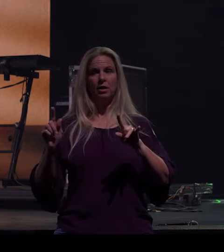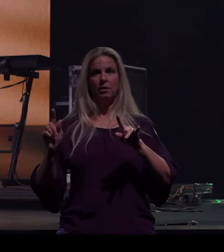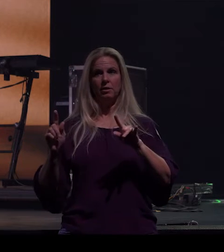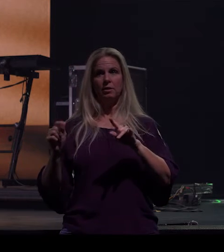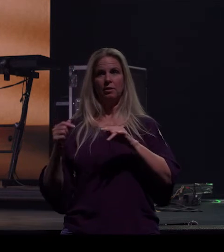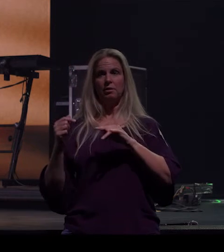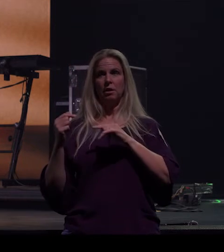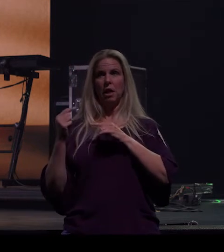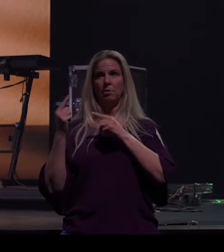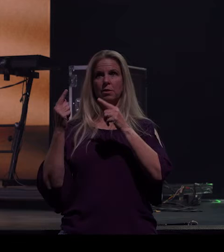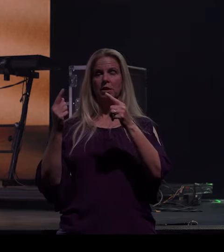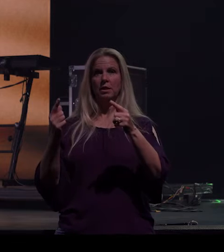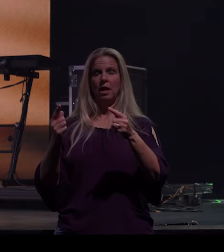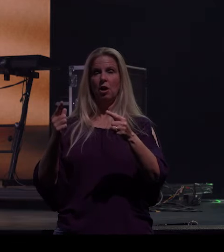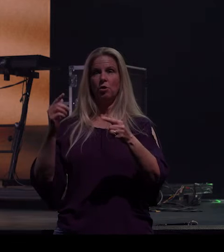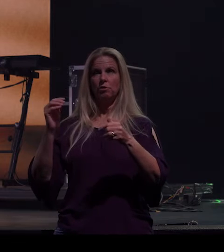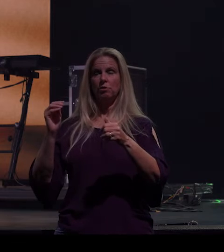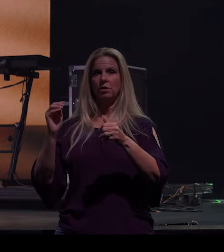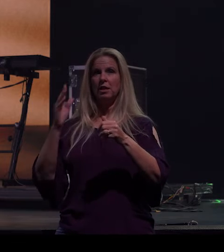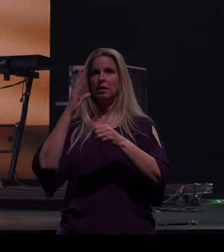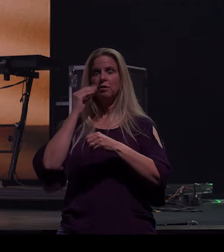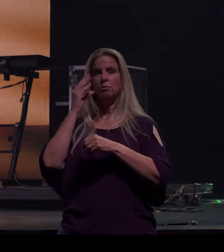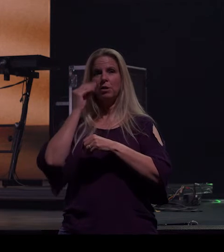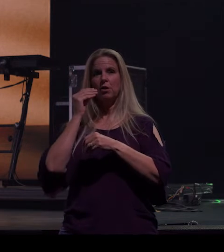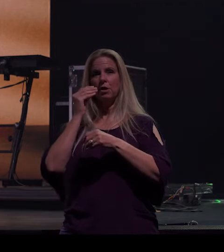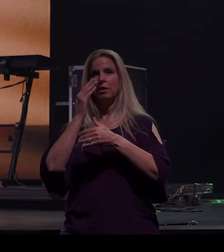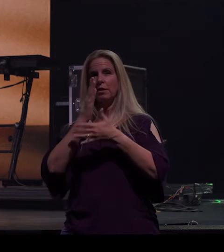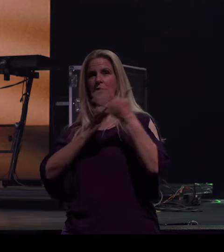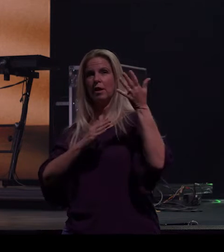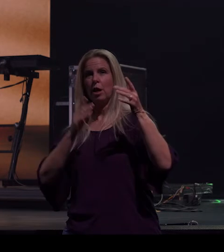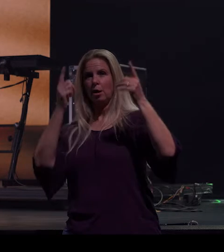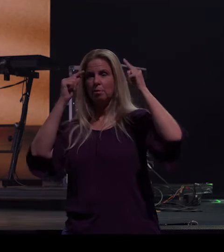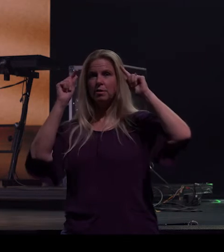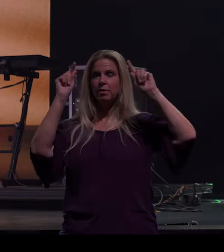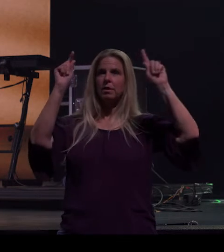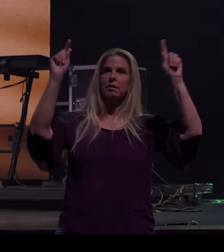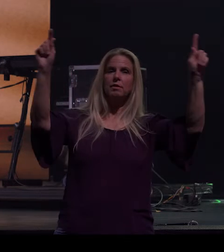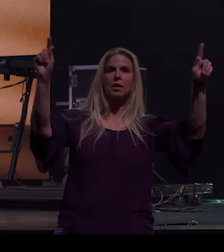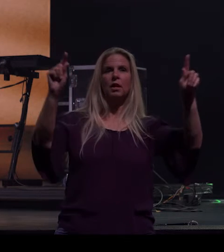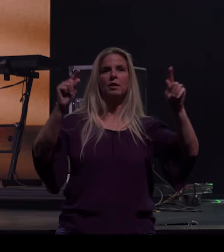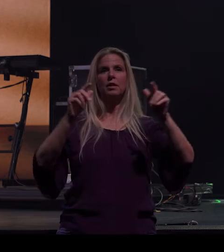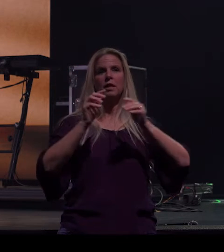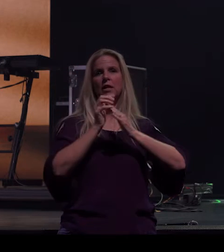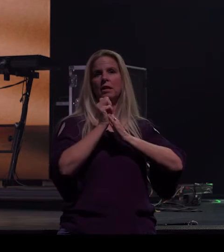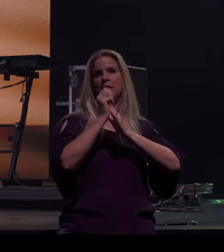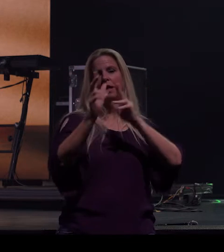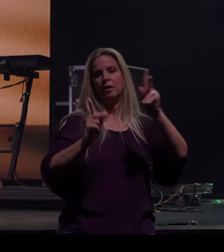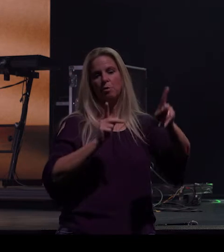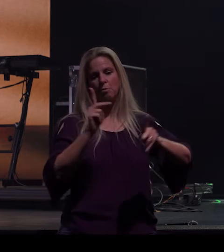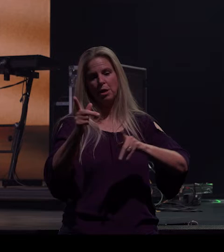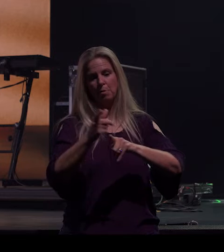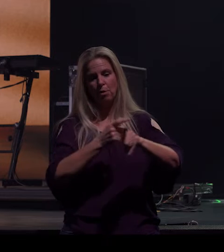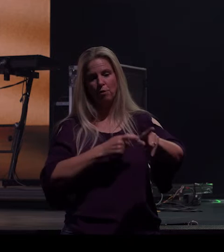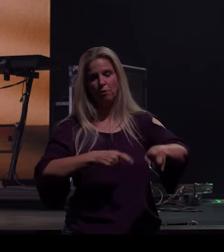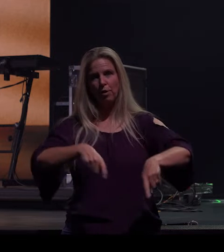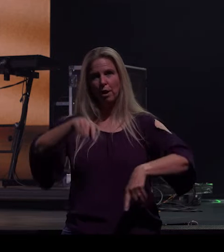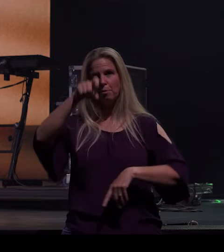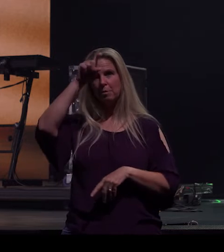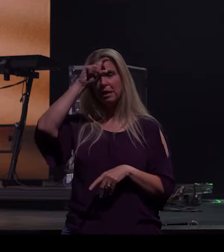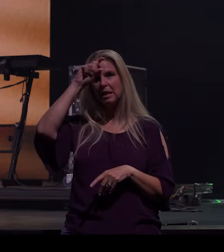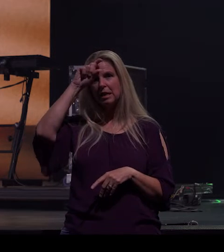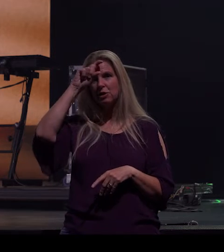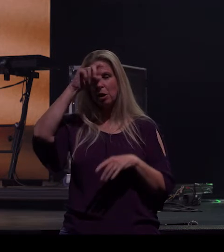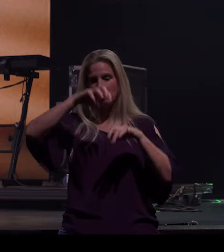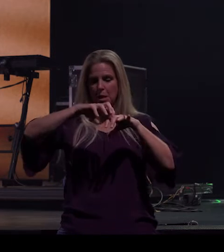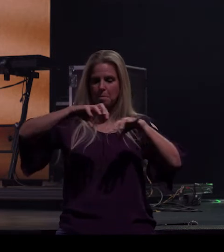success. I mean, God has just led the people out of Egypt. He's parted the Red Sea. I mean, Moses is